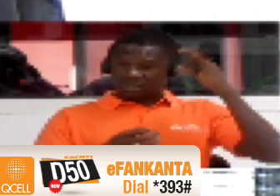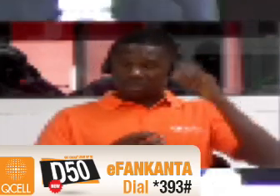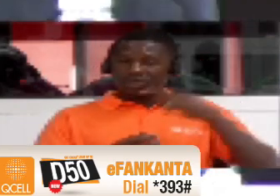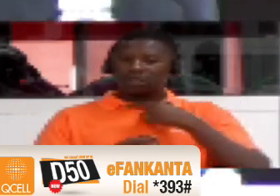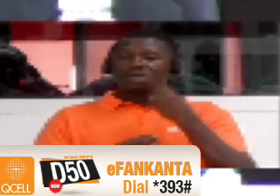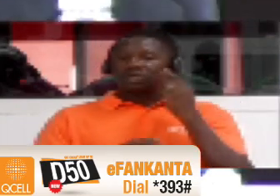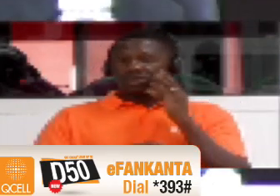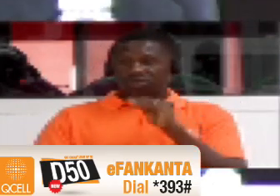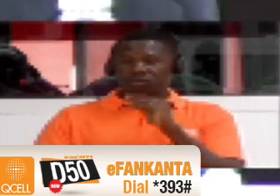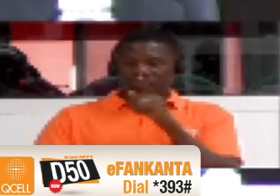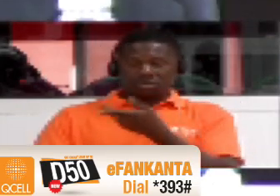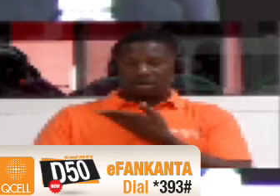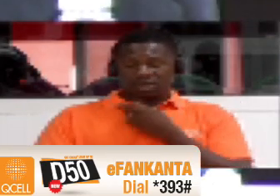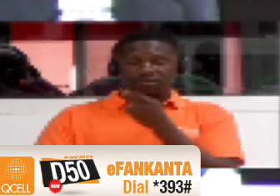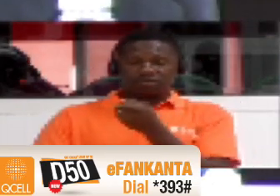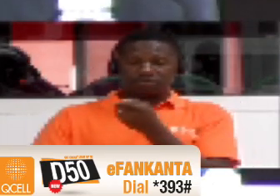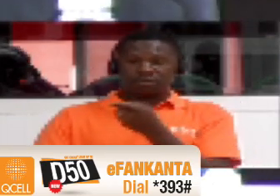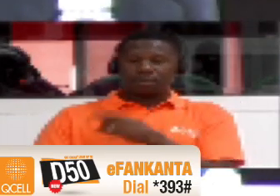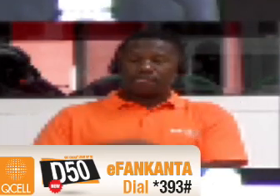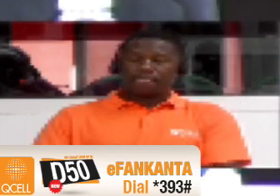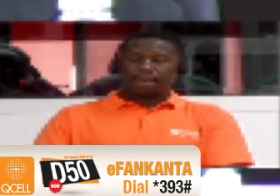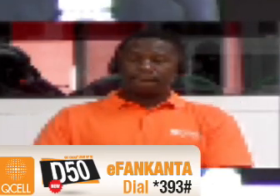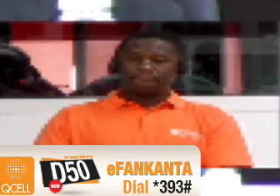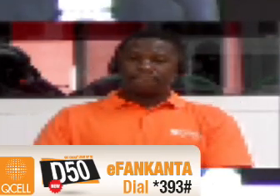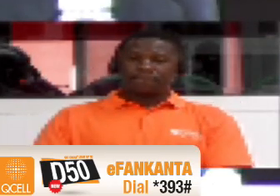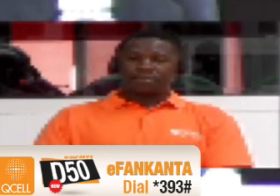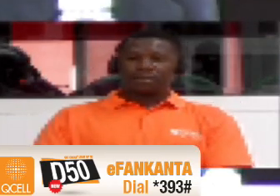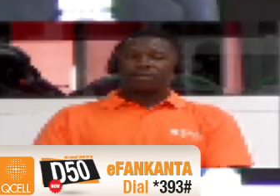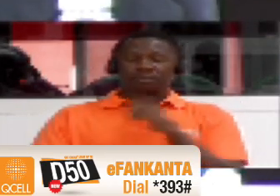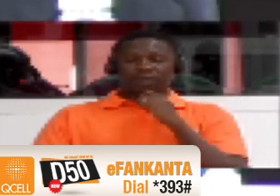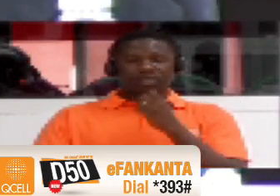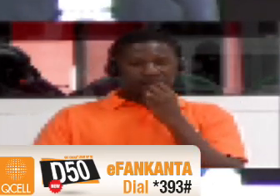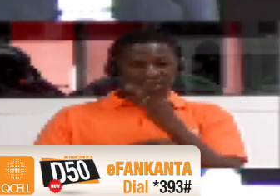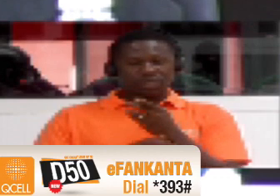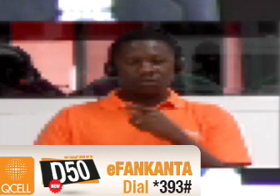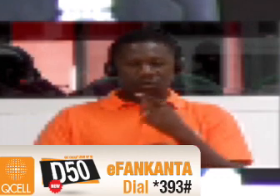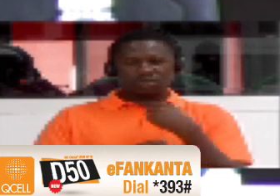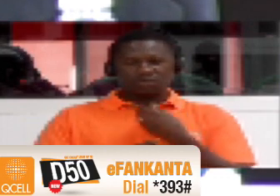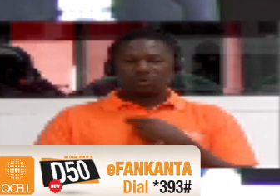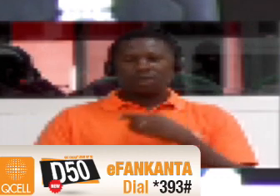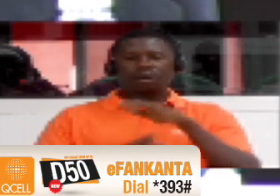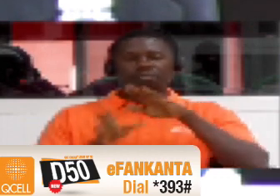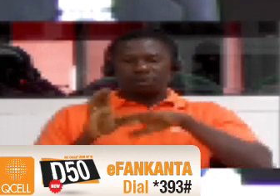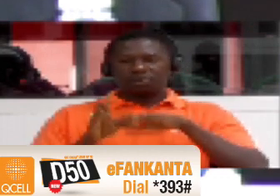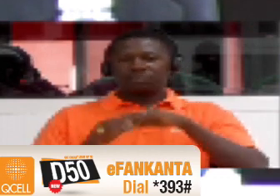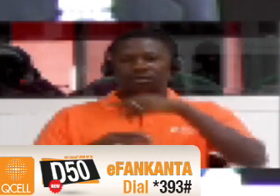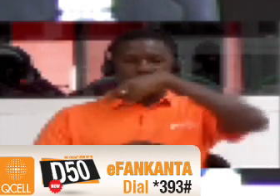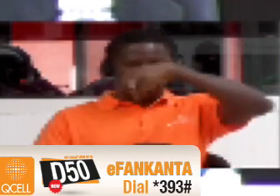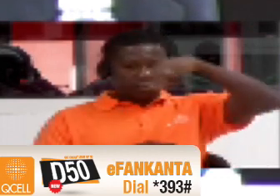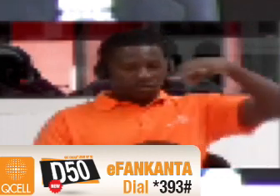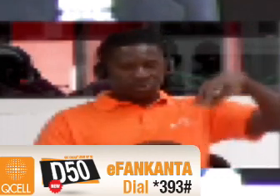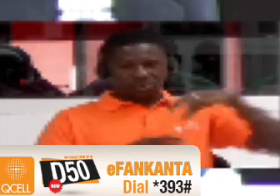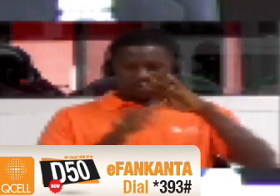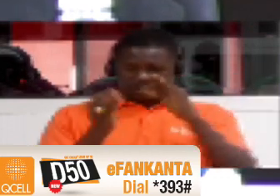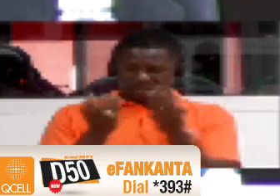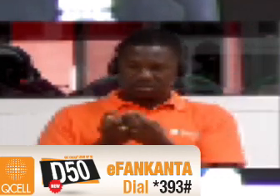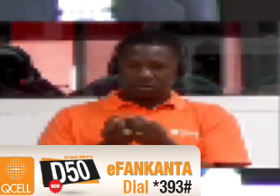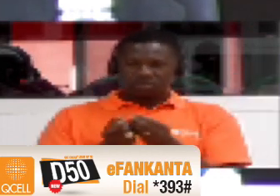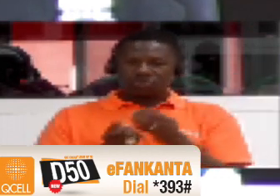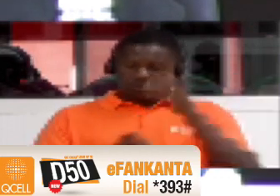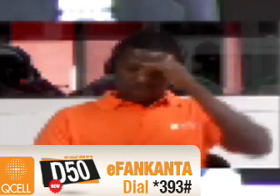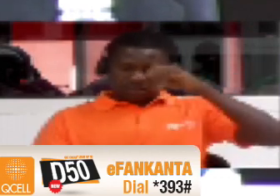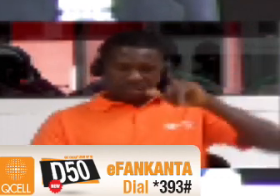it is correct that you already said that you were a member of the patrol team. You agree. And you